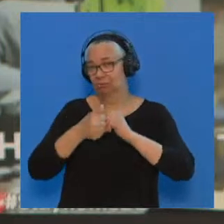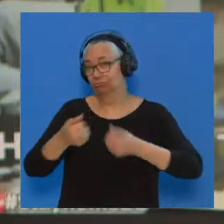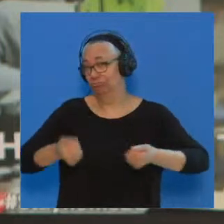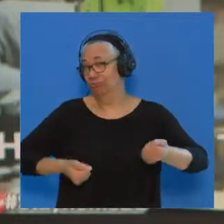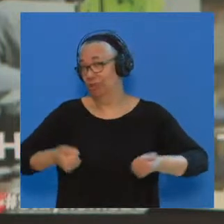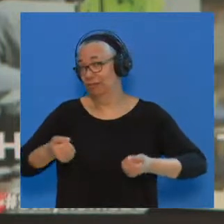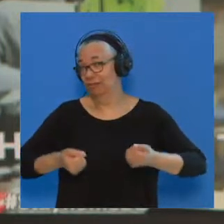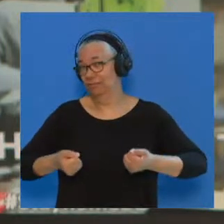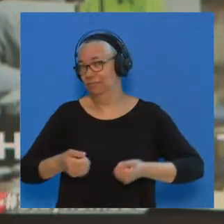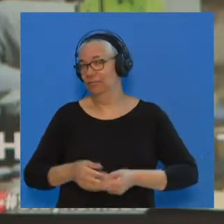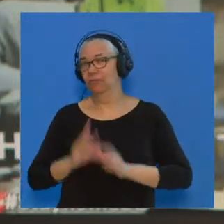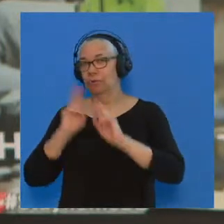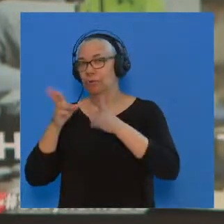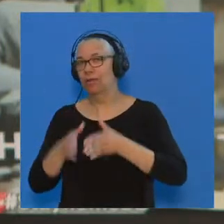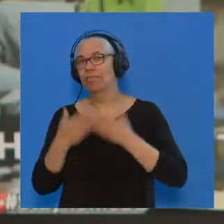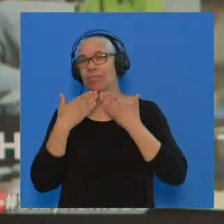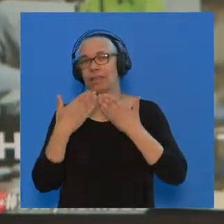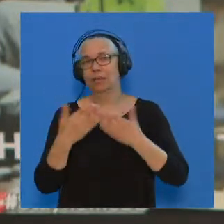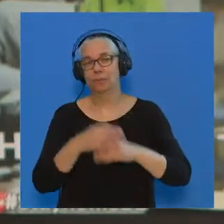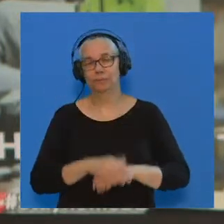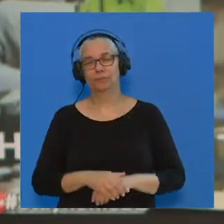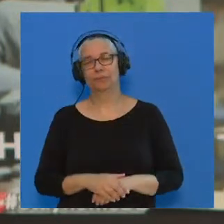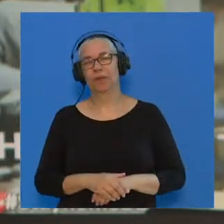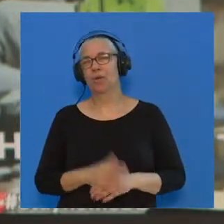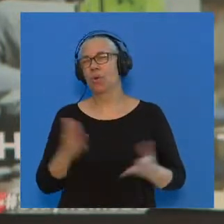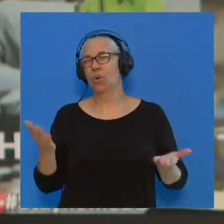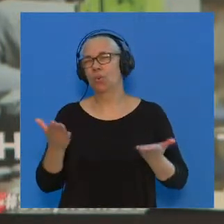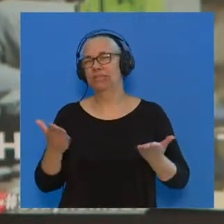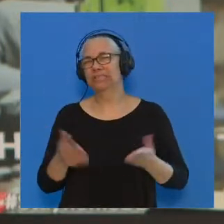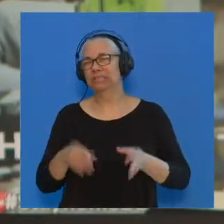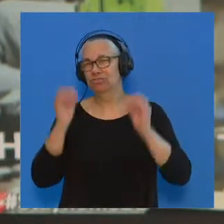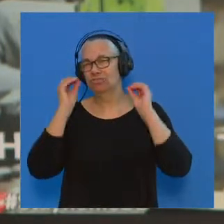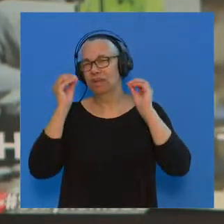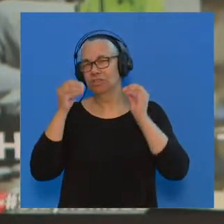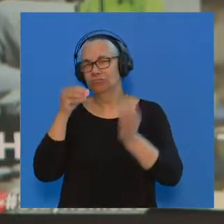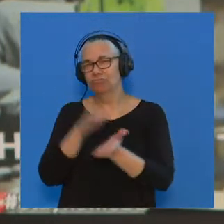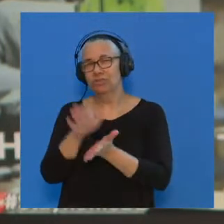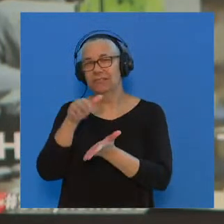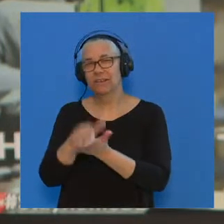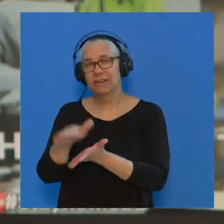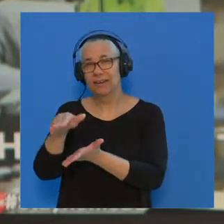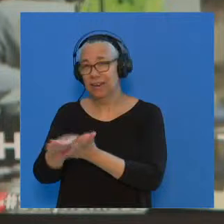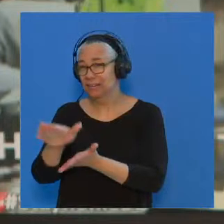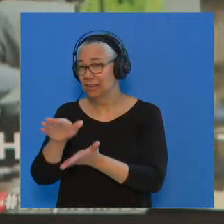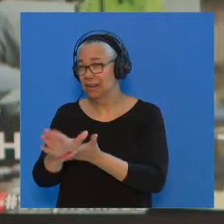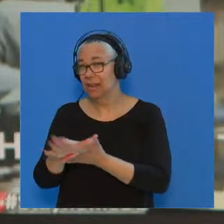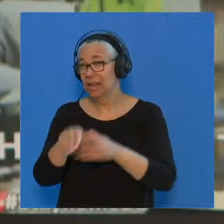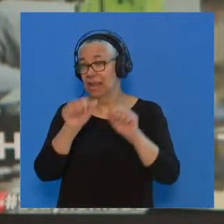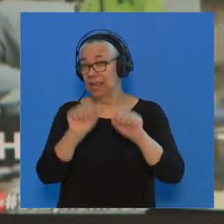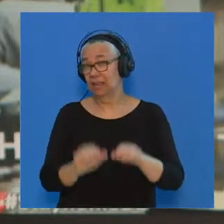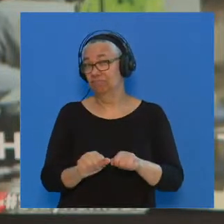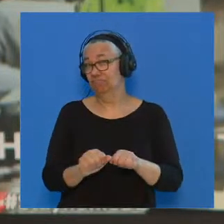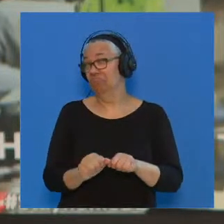much. And also, what are the guidelines on jet skis? Can more than one person be on it at once?